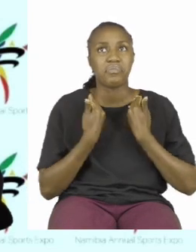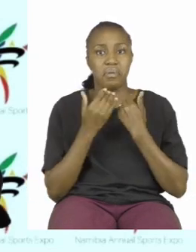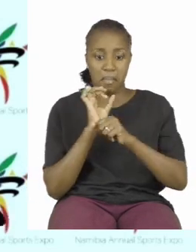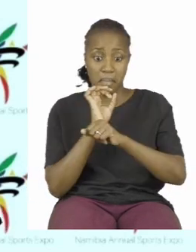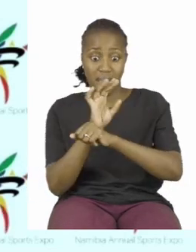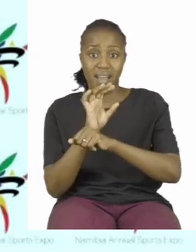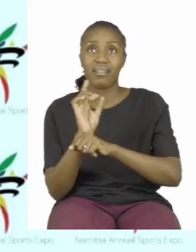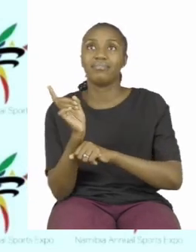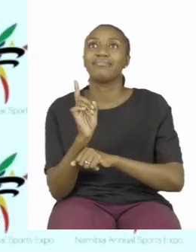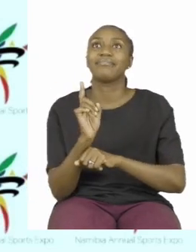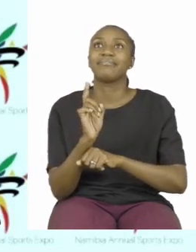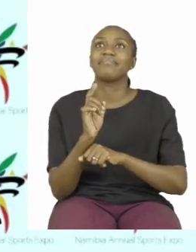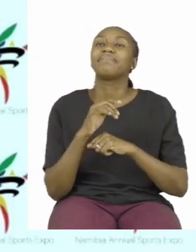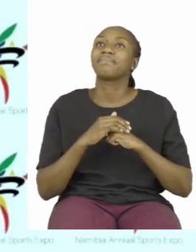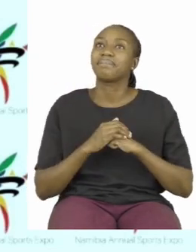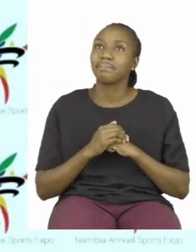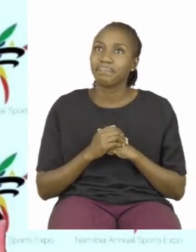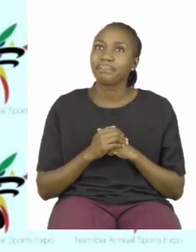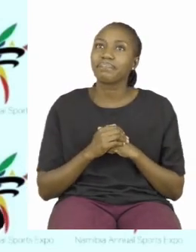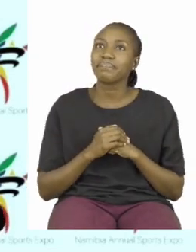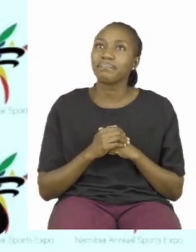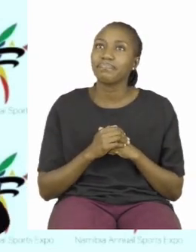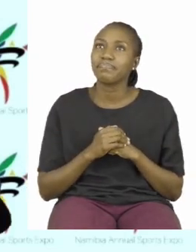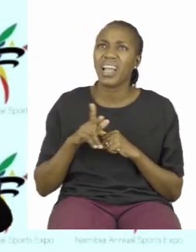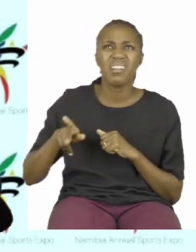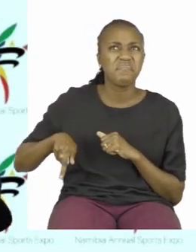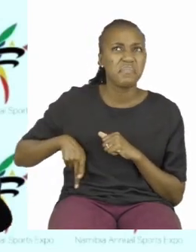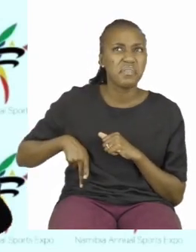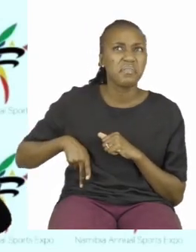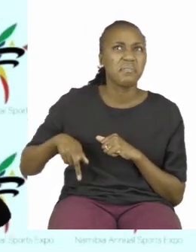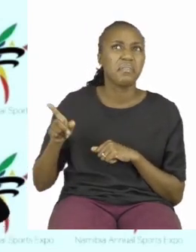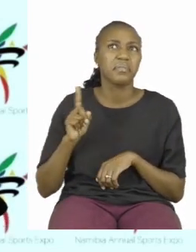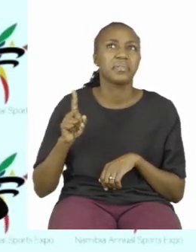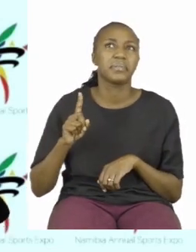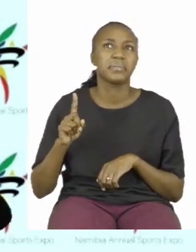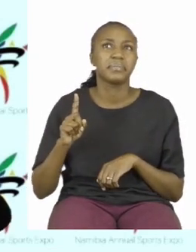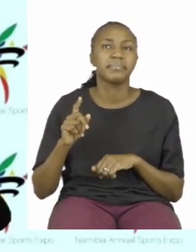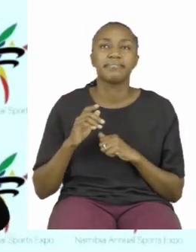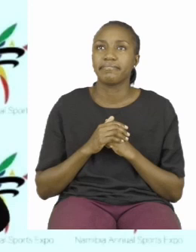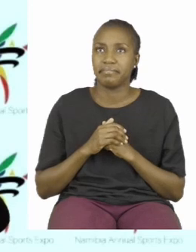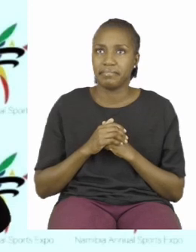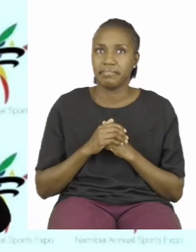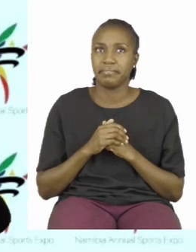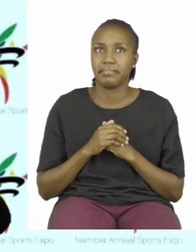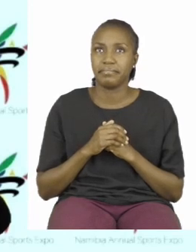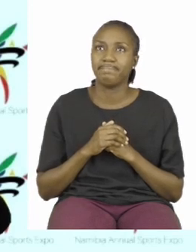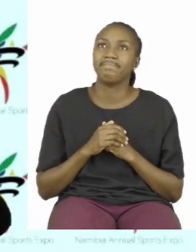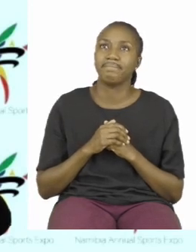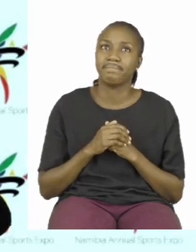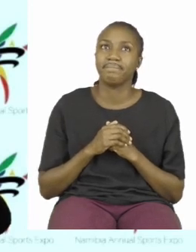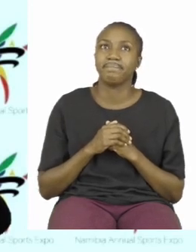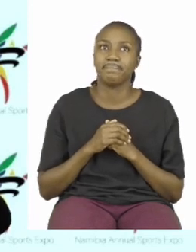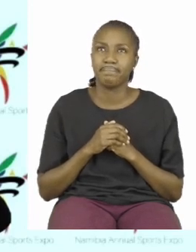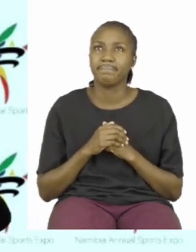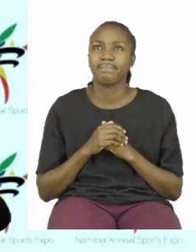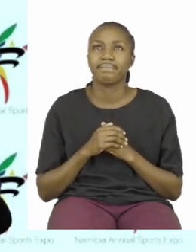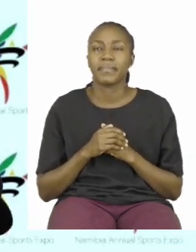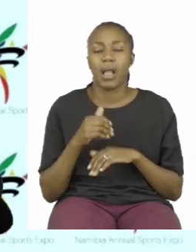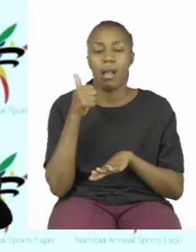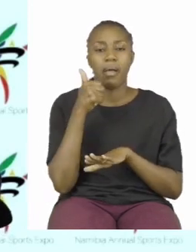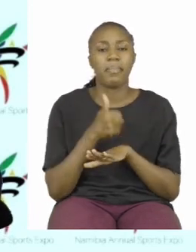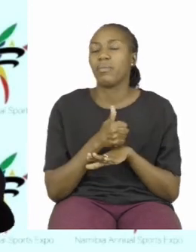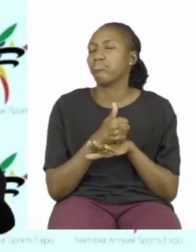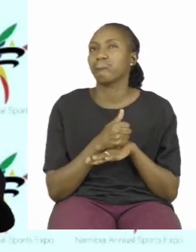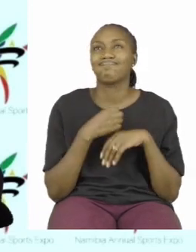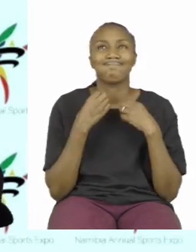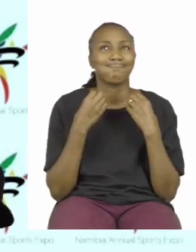the sport, and what does the sport bring for the youth? There's a whole lot of opportunities which we